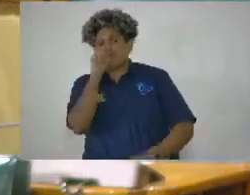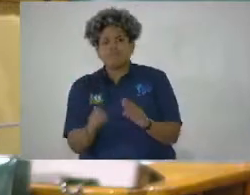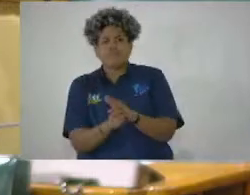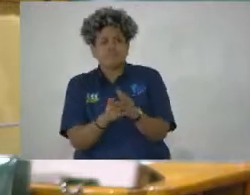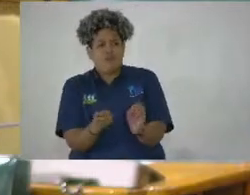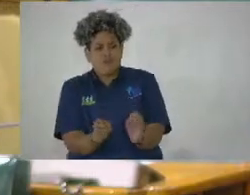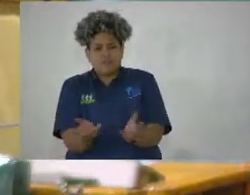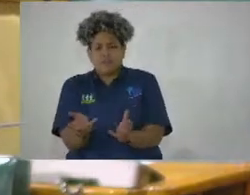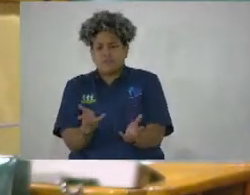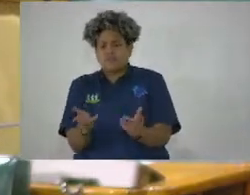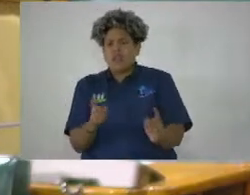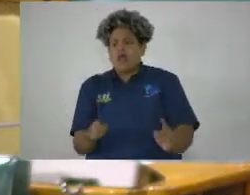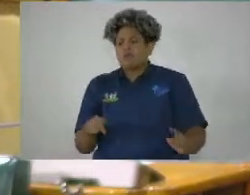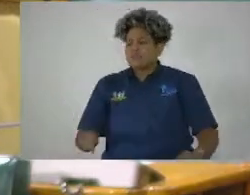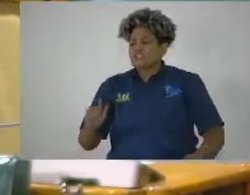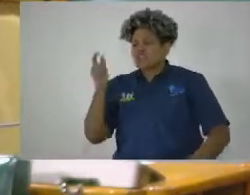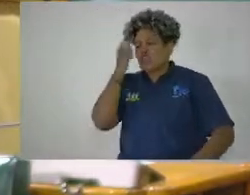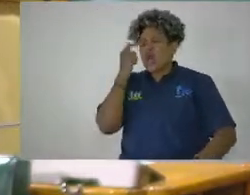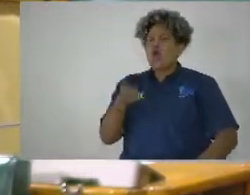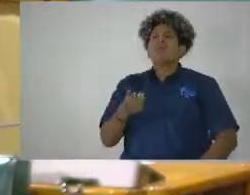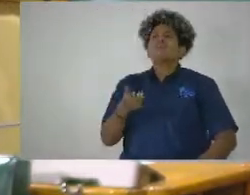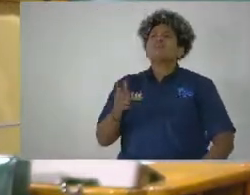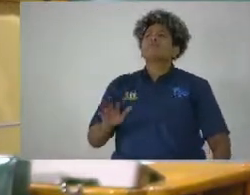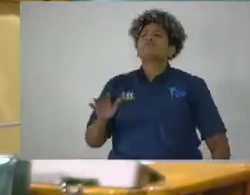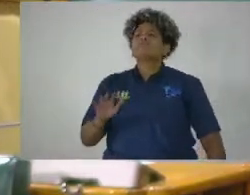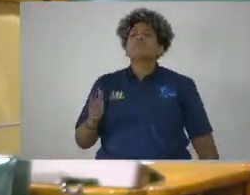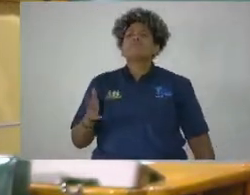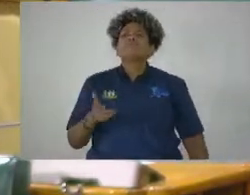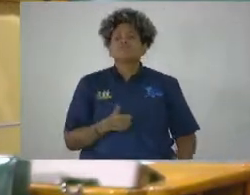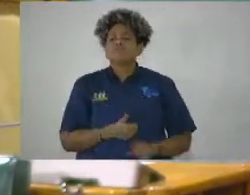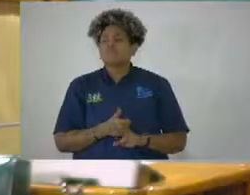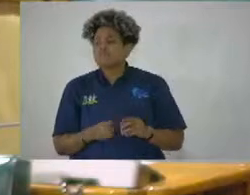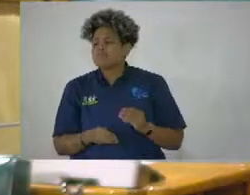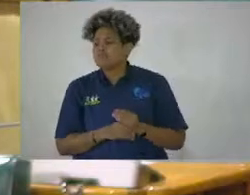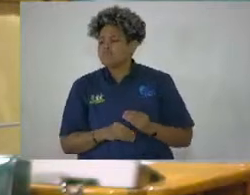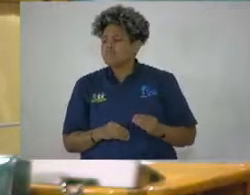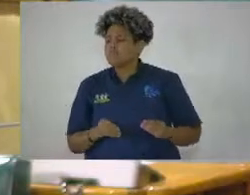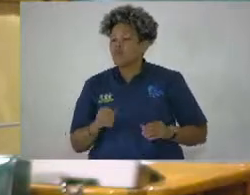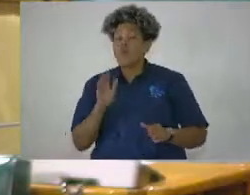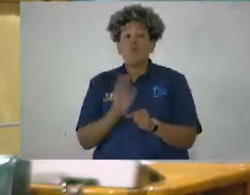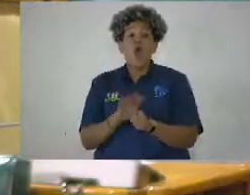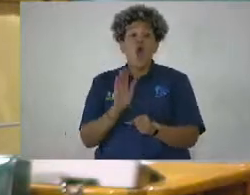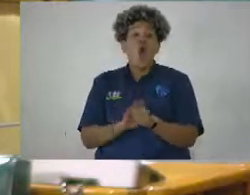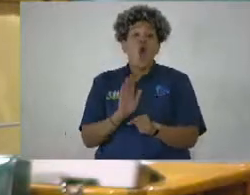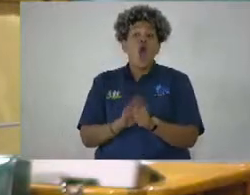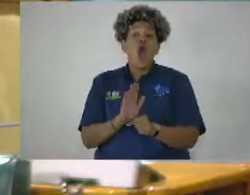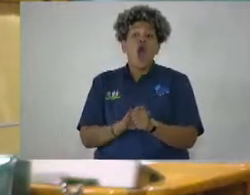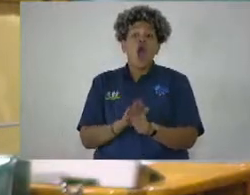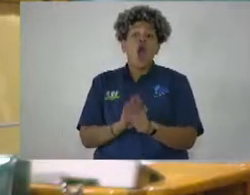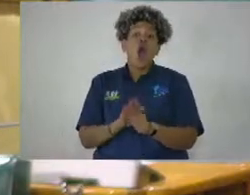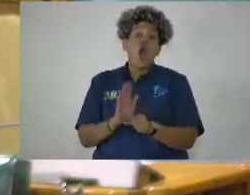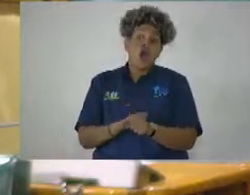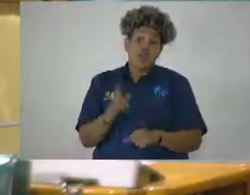office, this government was warned by